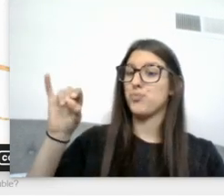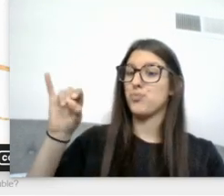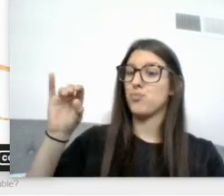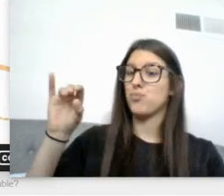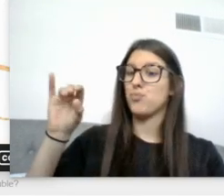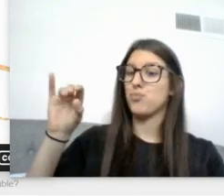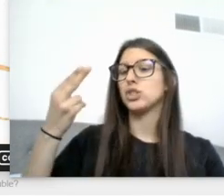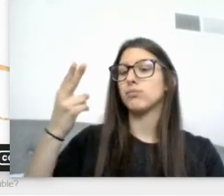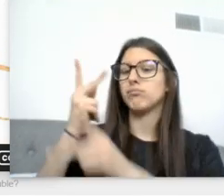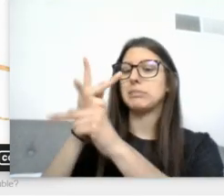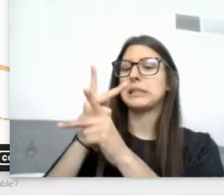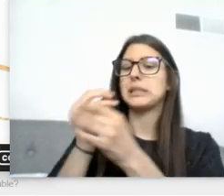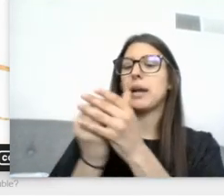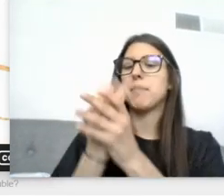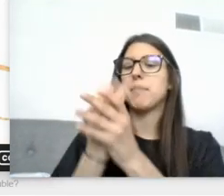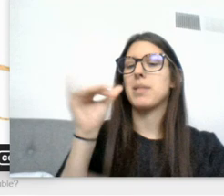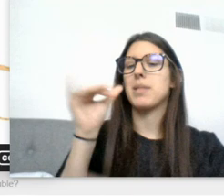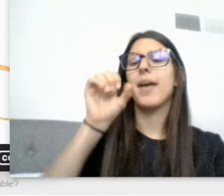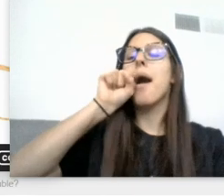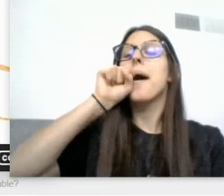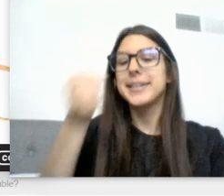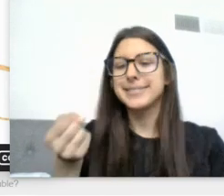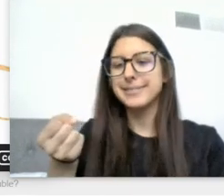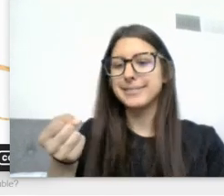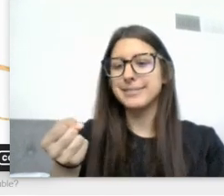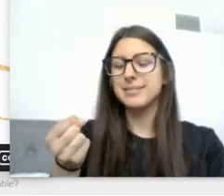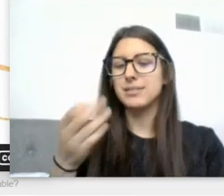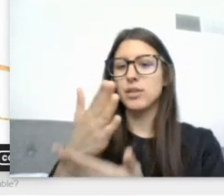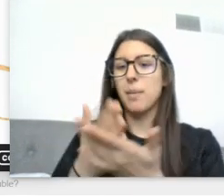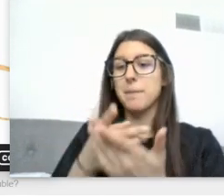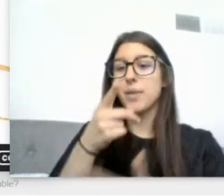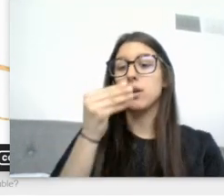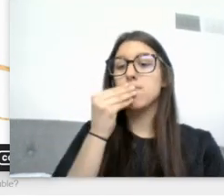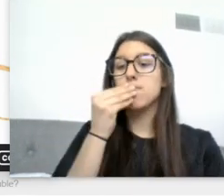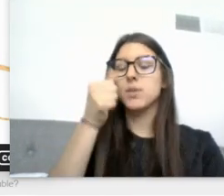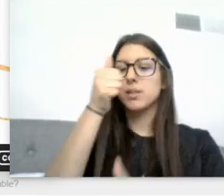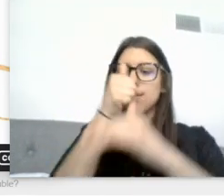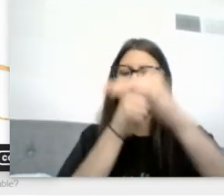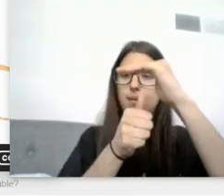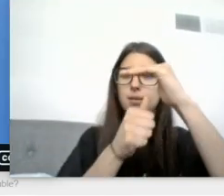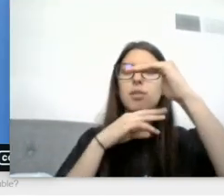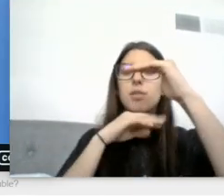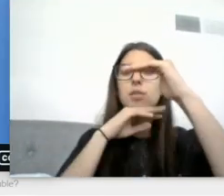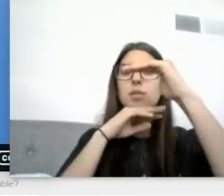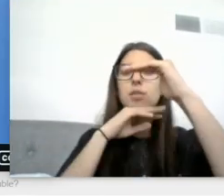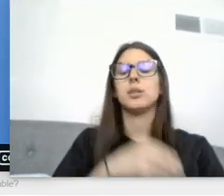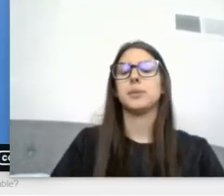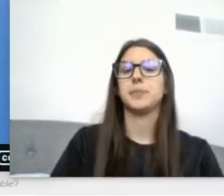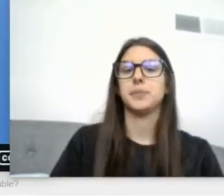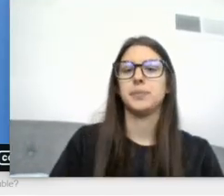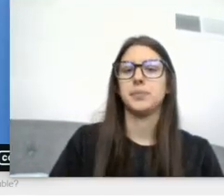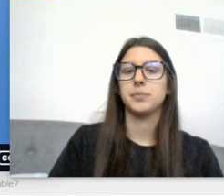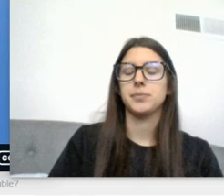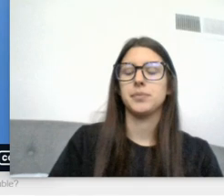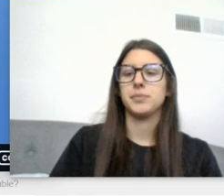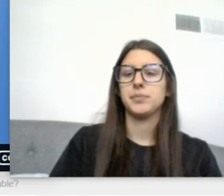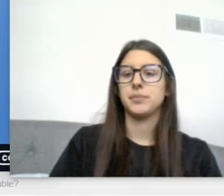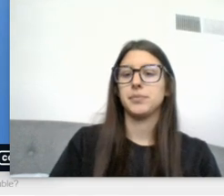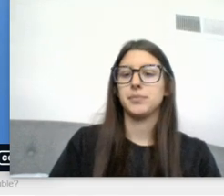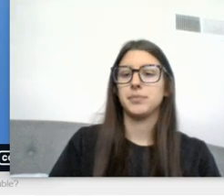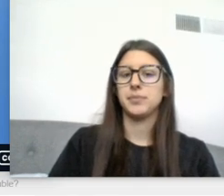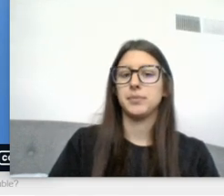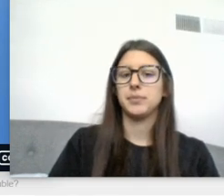is a plant that grows like a carrot. The part you eat grows underground. Today, your job is to find out whether a